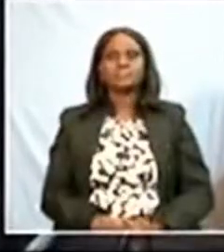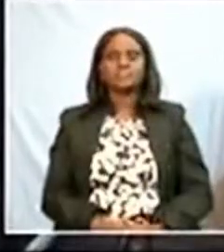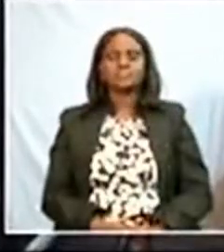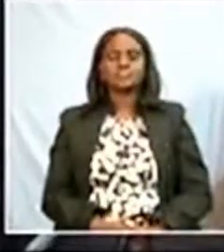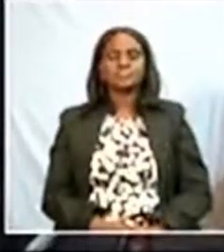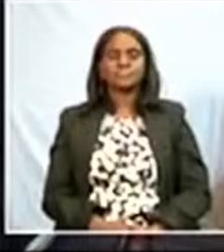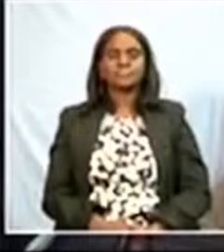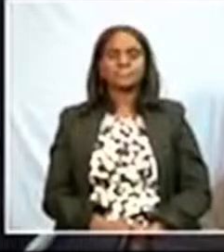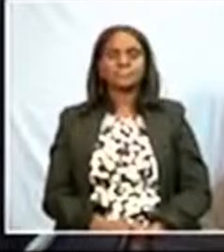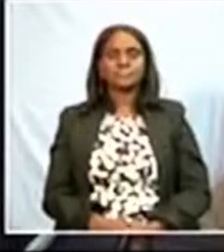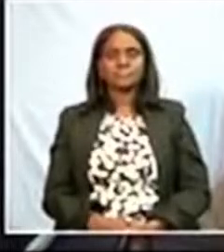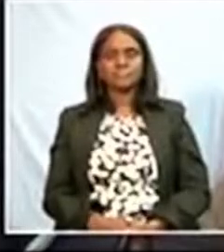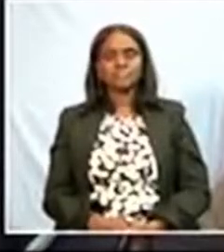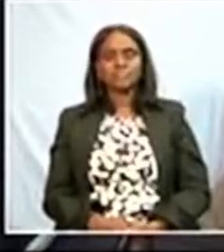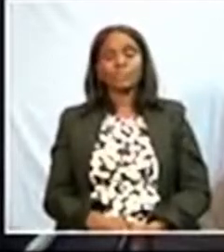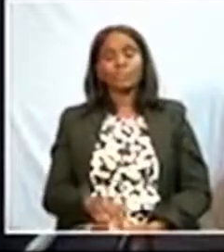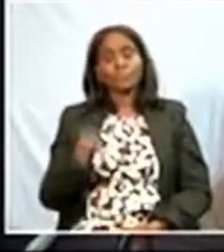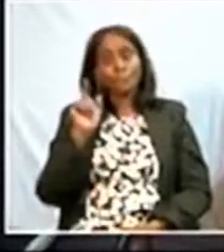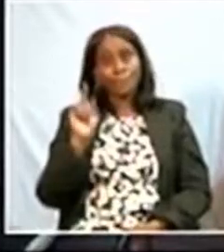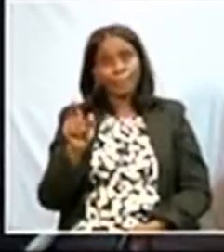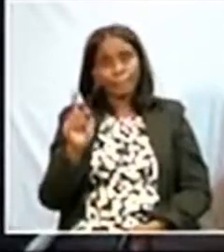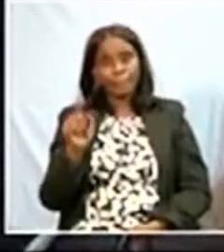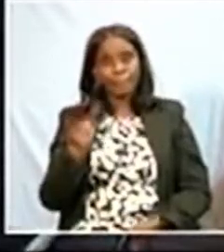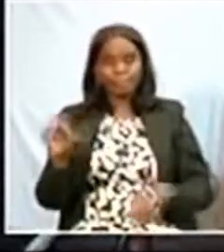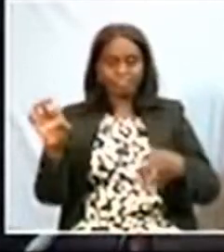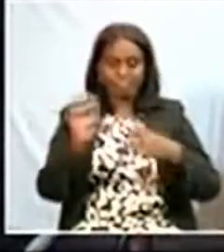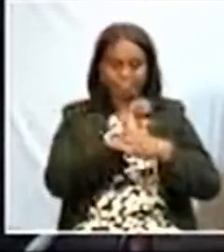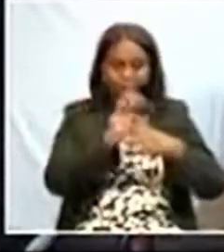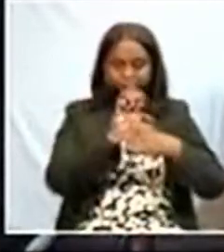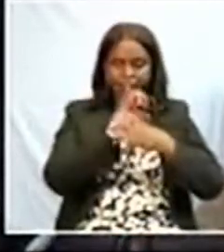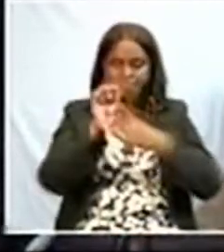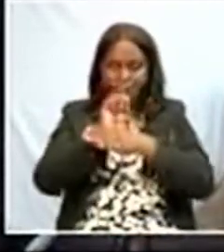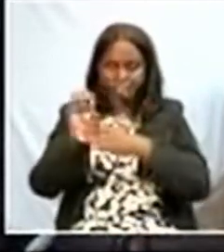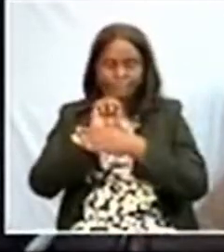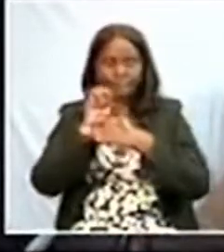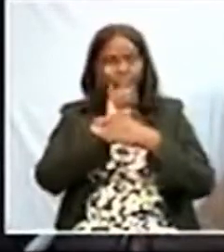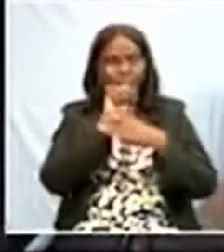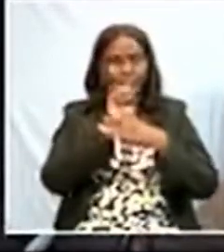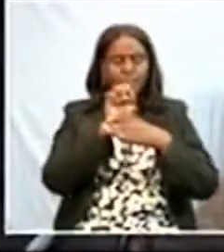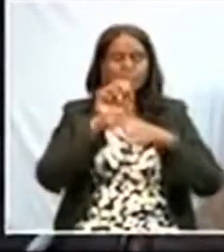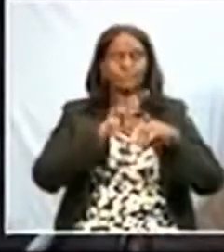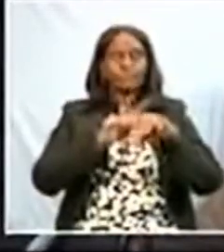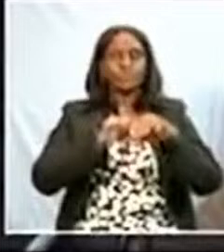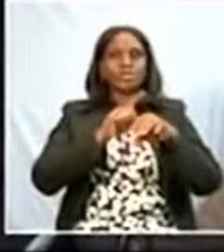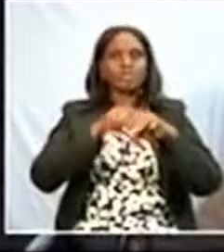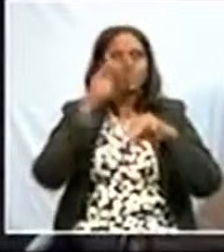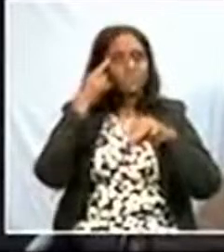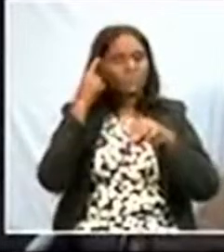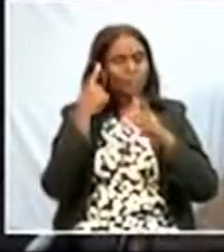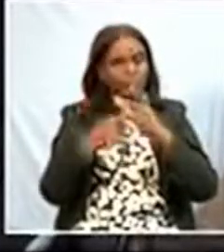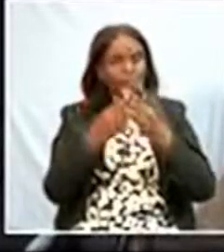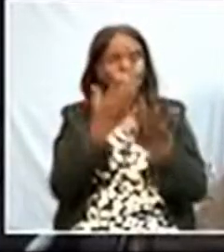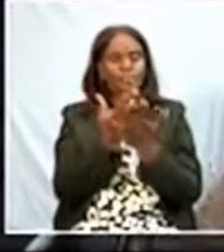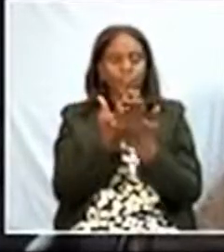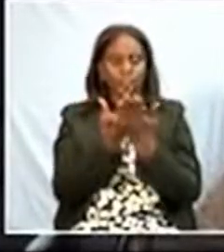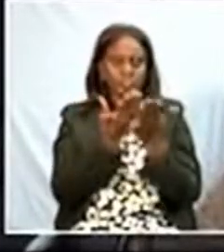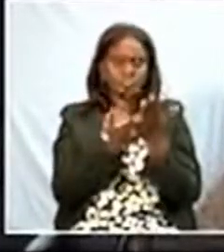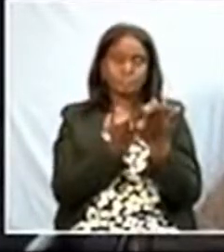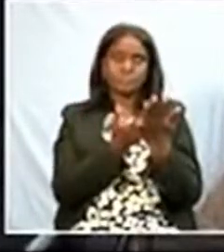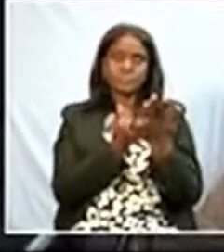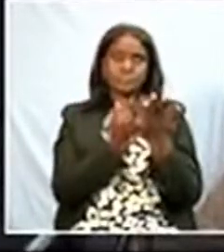At a technical evaluation stage for recommendations